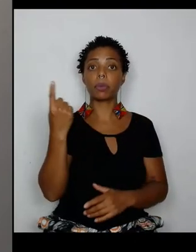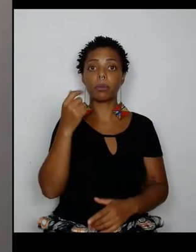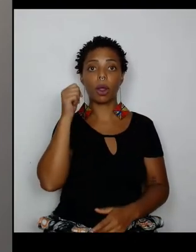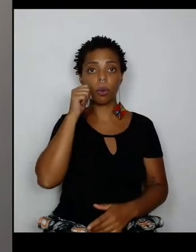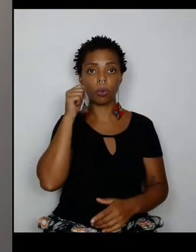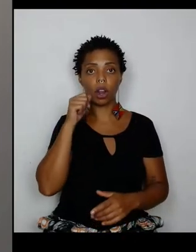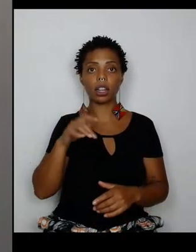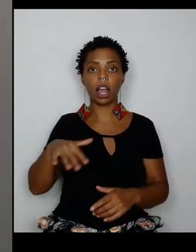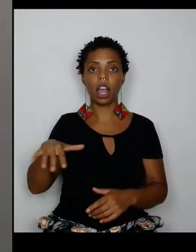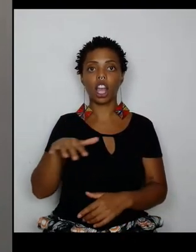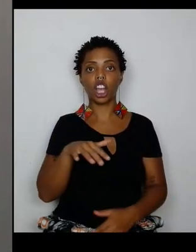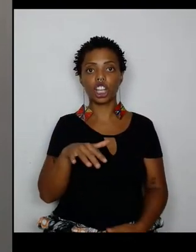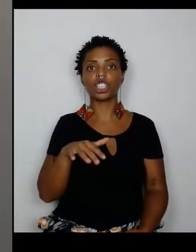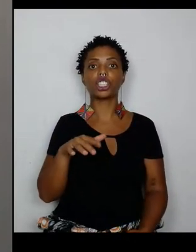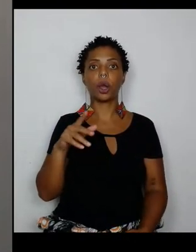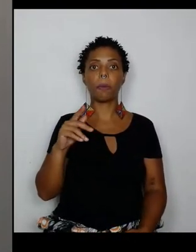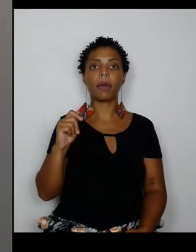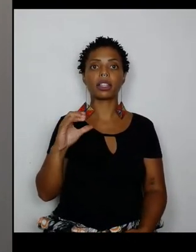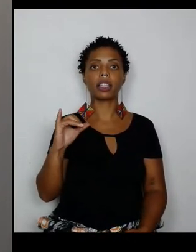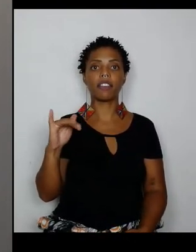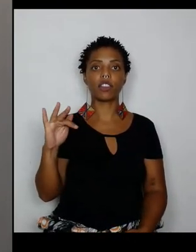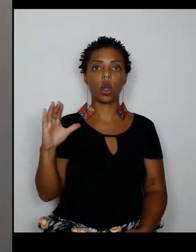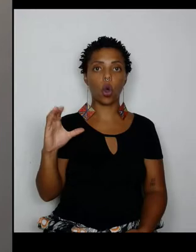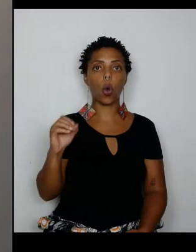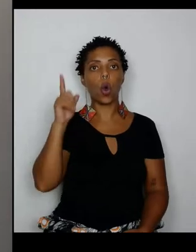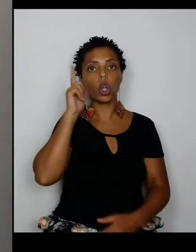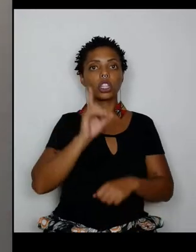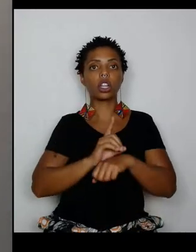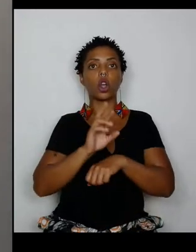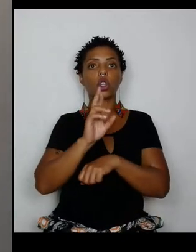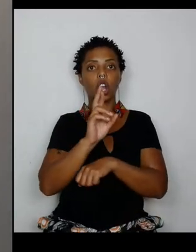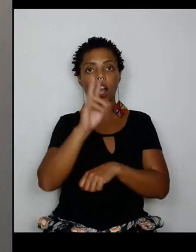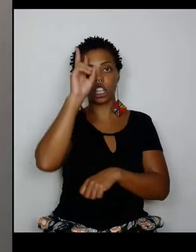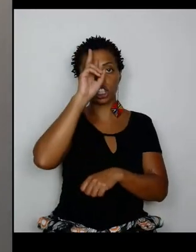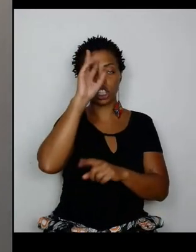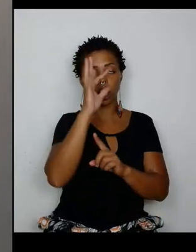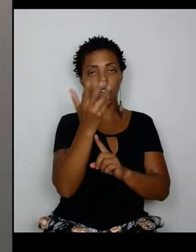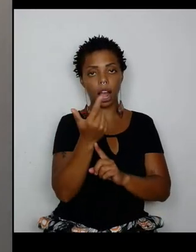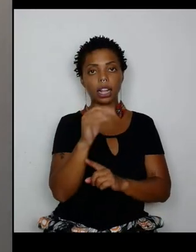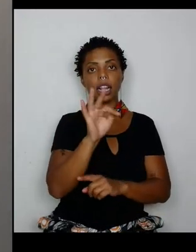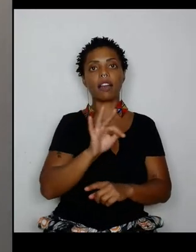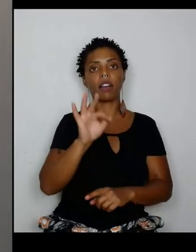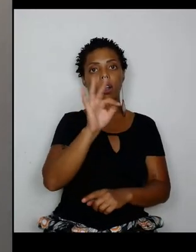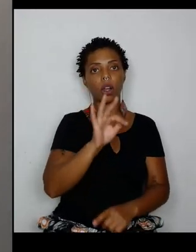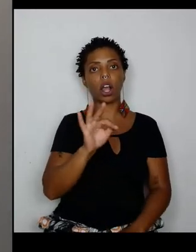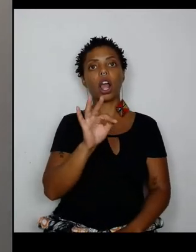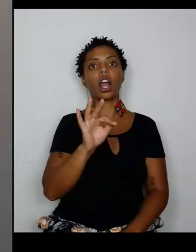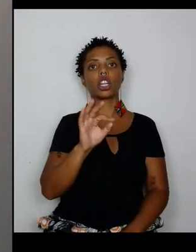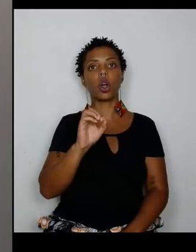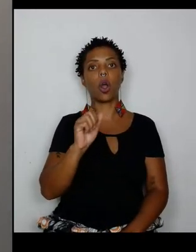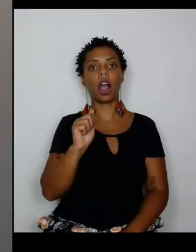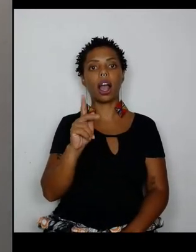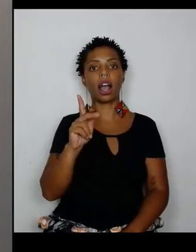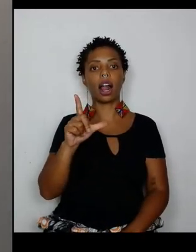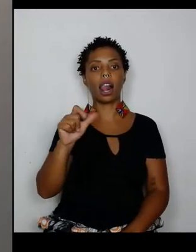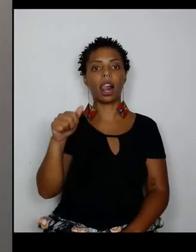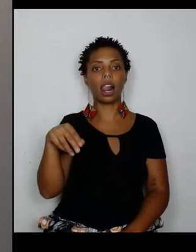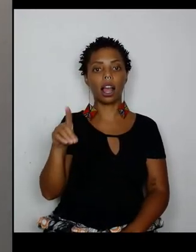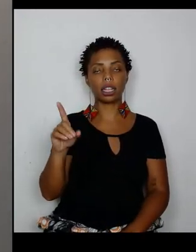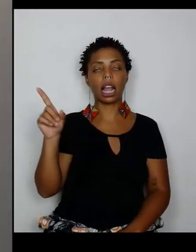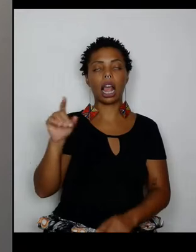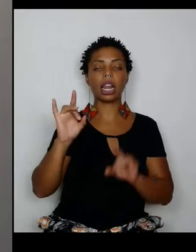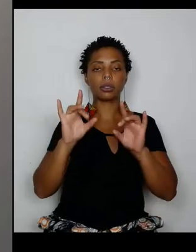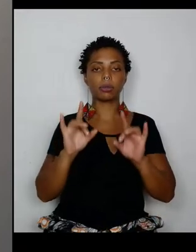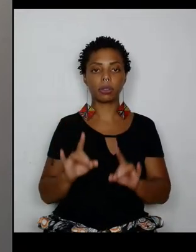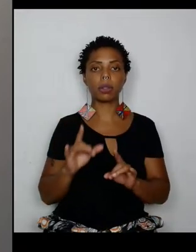graduate with a phd in arts history from the university of auckland she is an